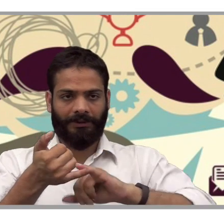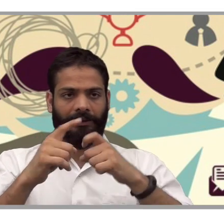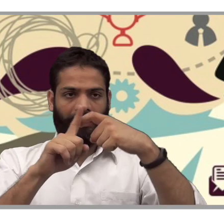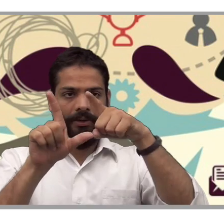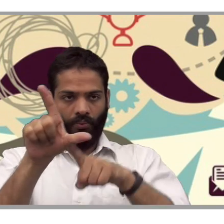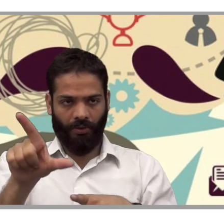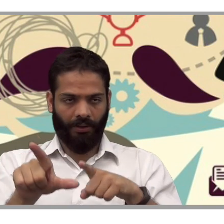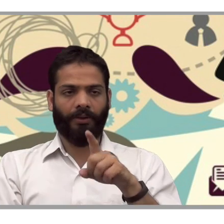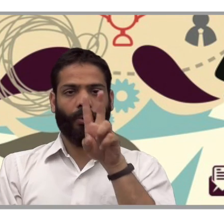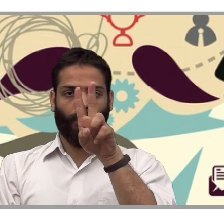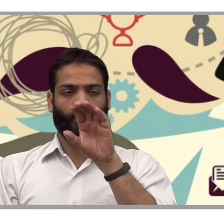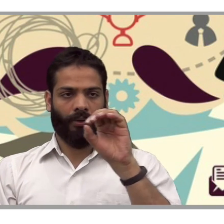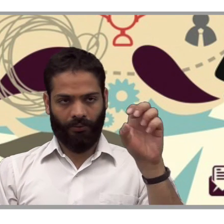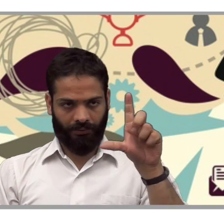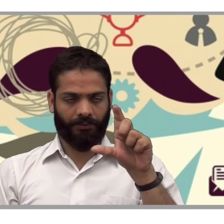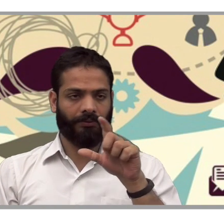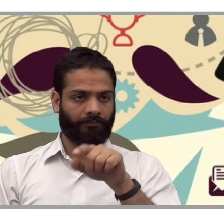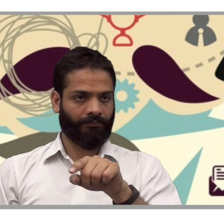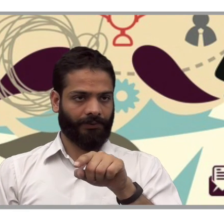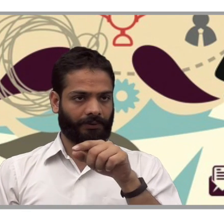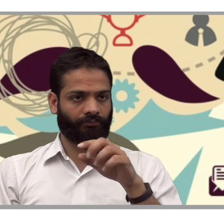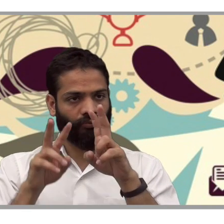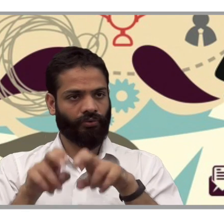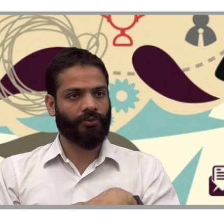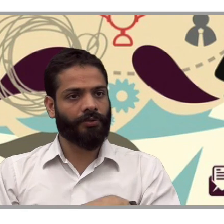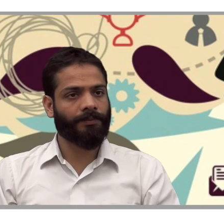the language modality itself.